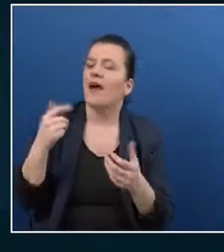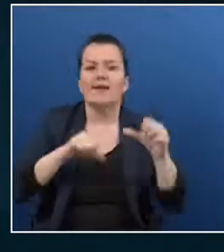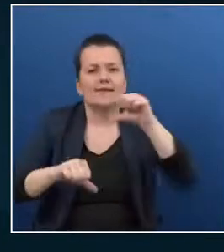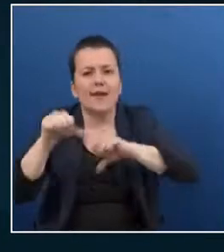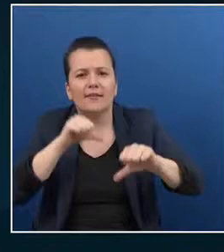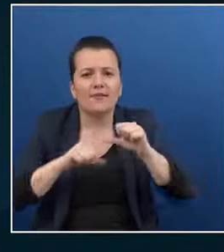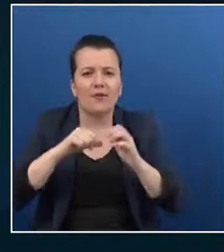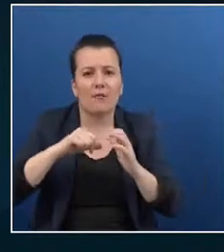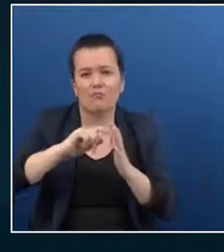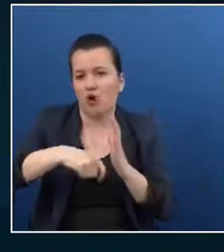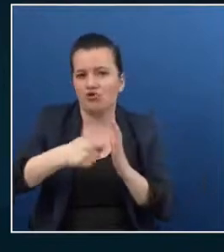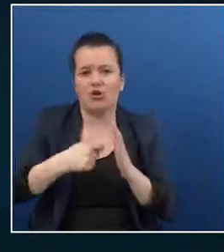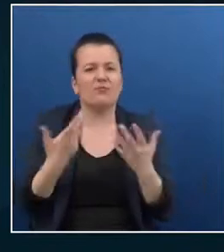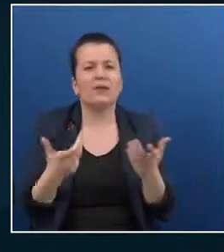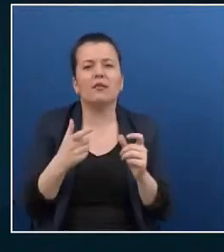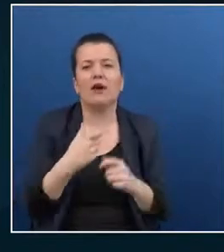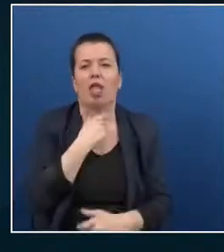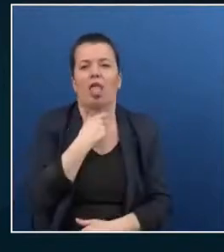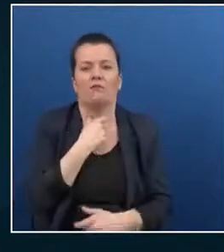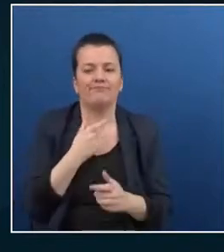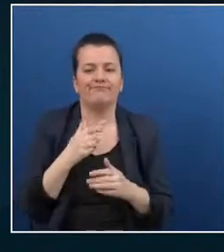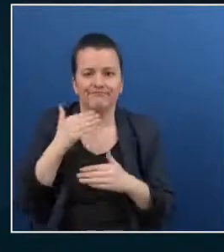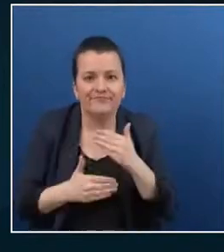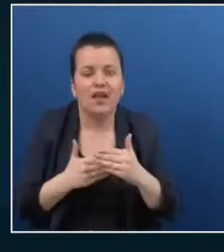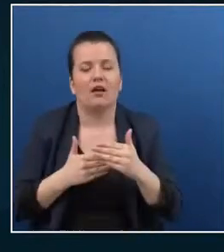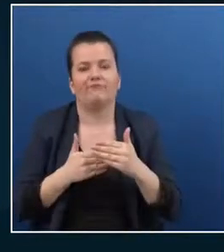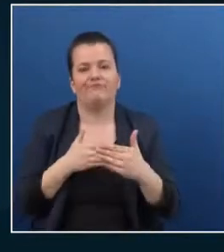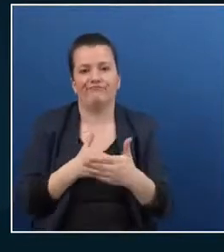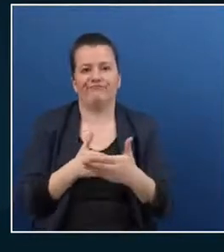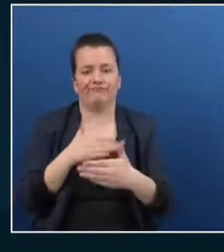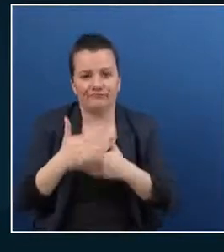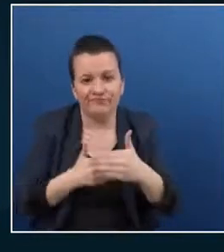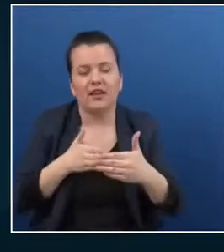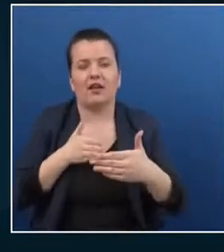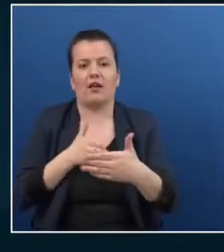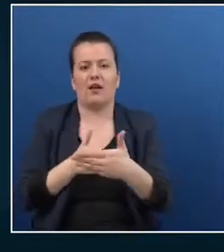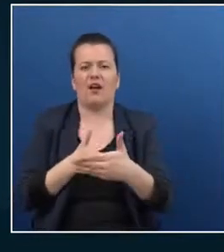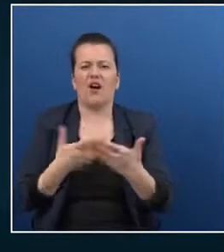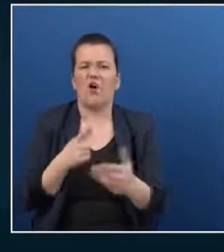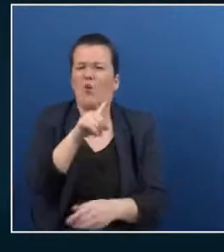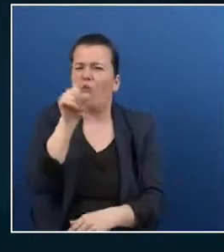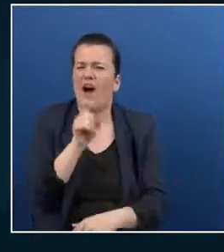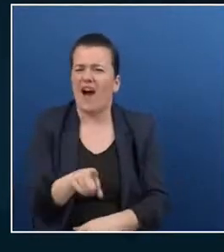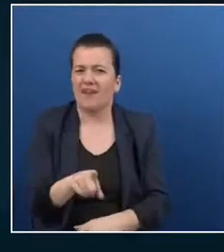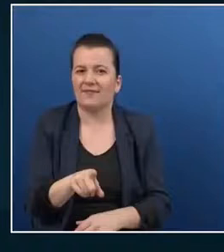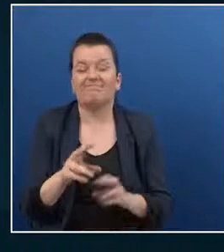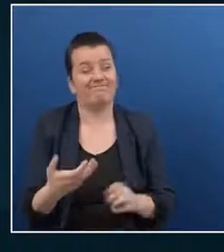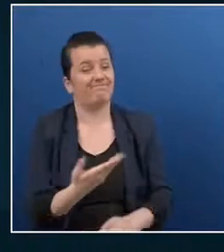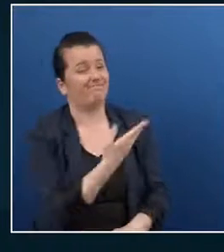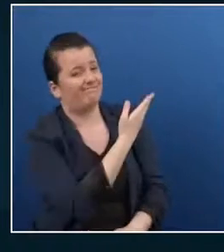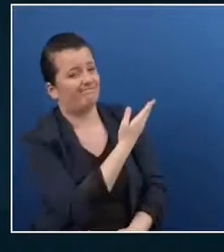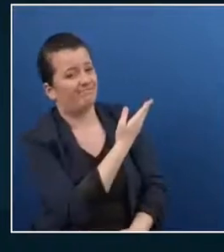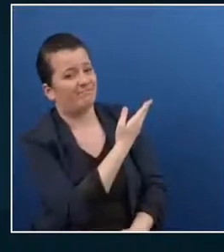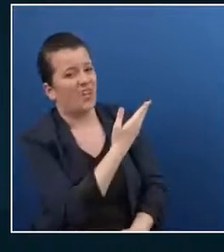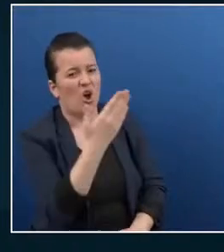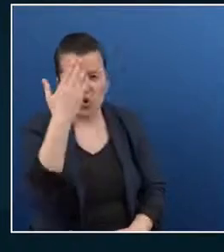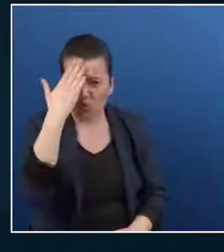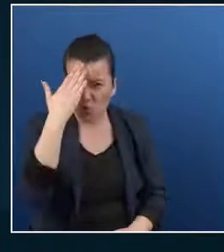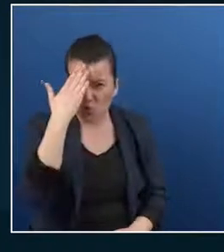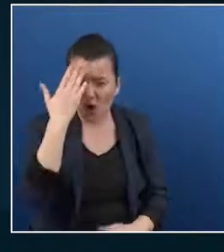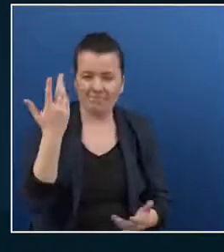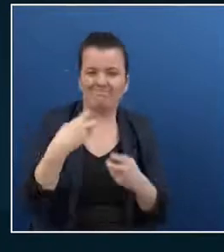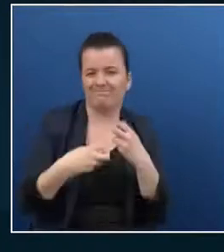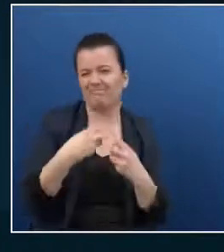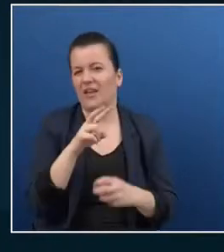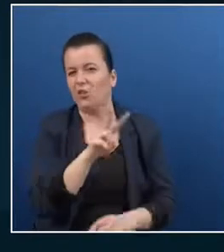And so this is the catch-22, and that's a term, I don't know if you're familiar with it, so I'll